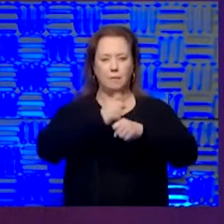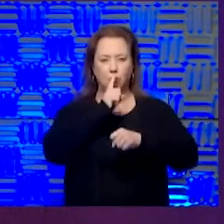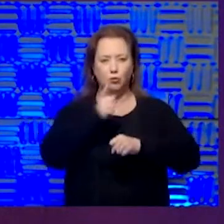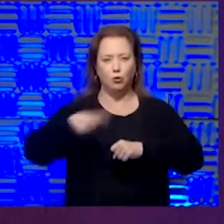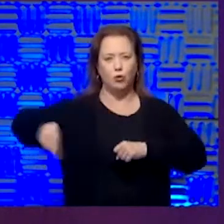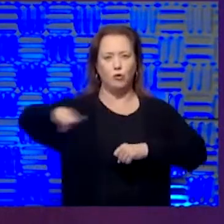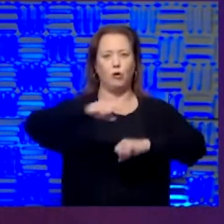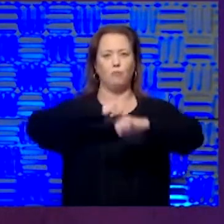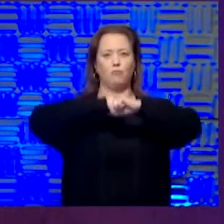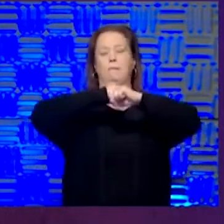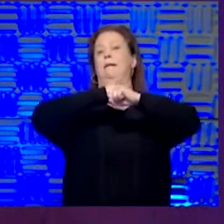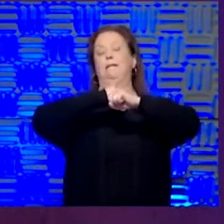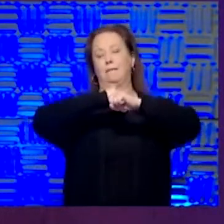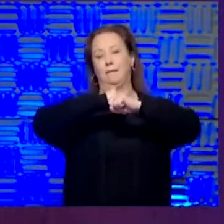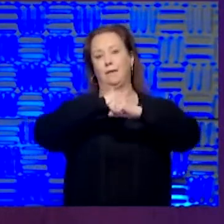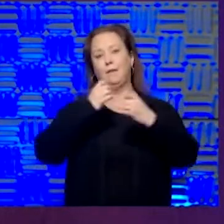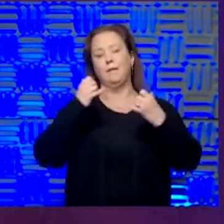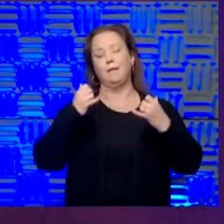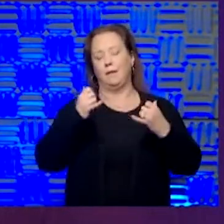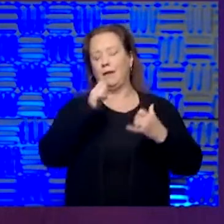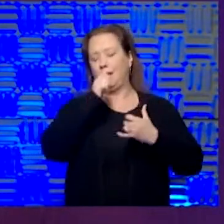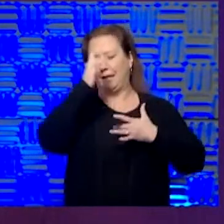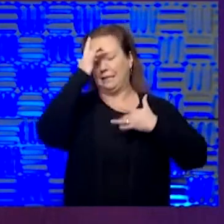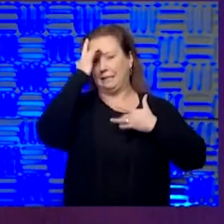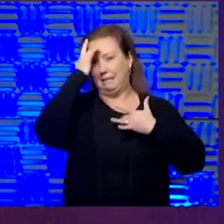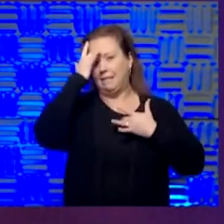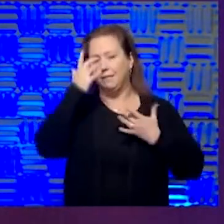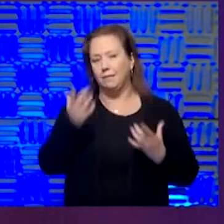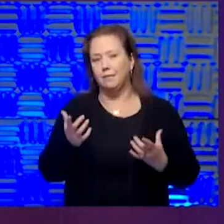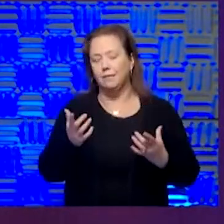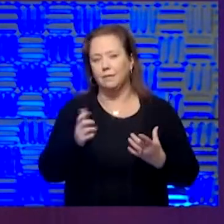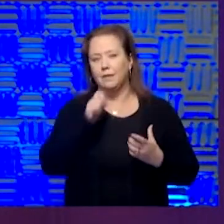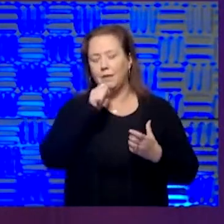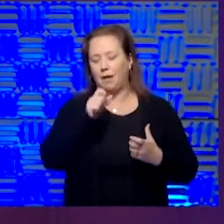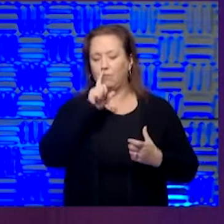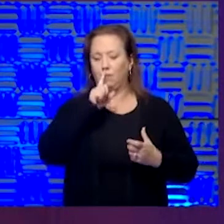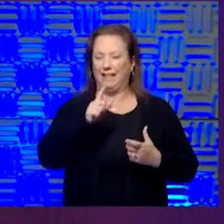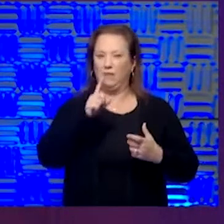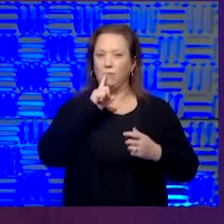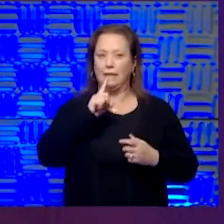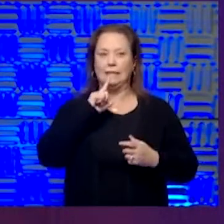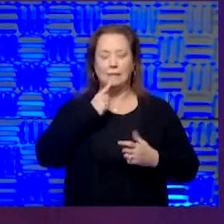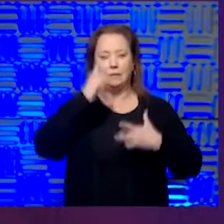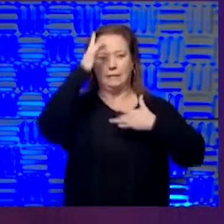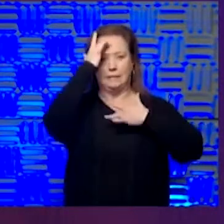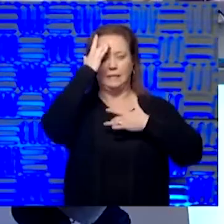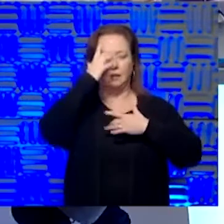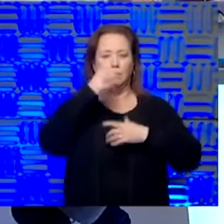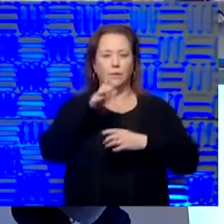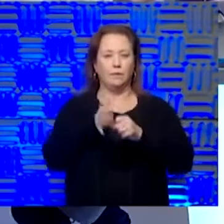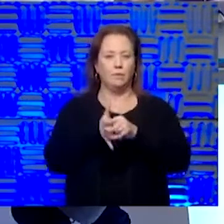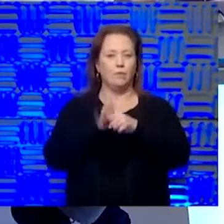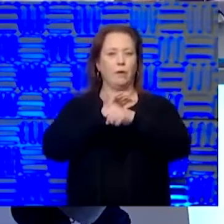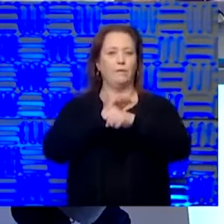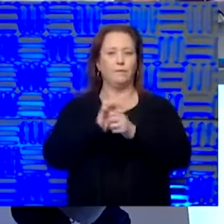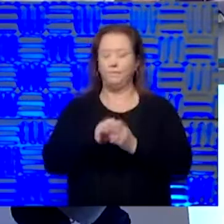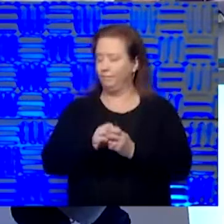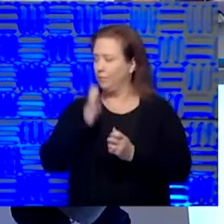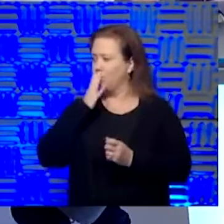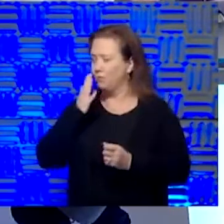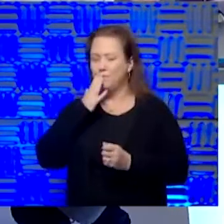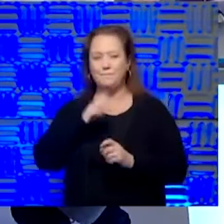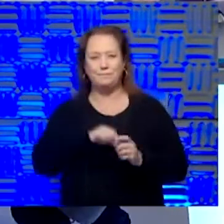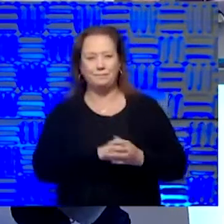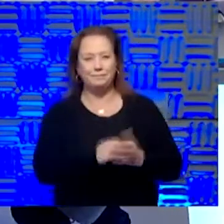possible from becoming ill in the first place and not take the chance of becoming really ill with the disease. Beautifully done, I think. So